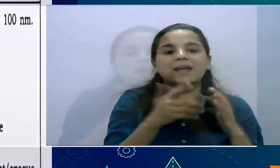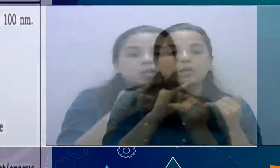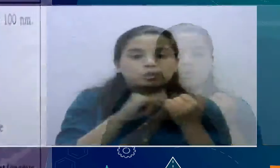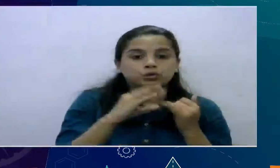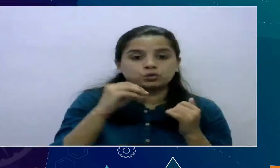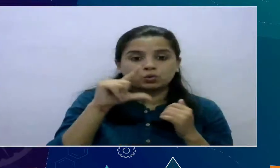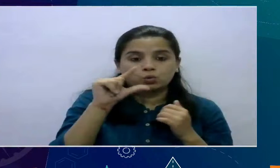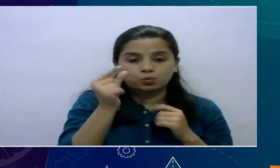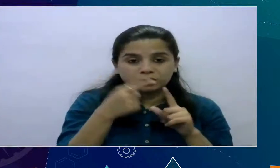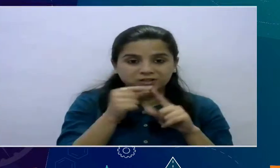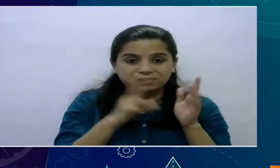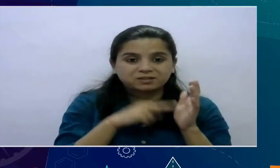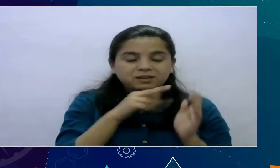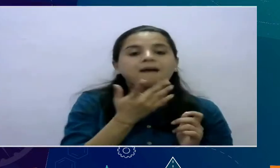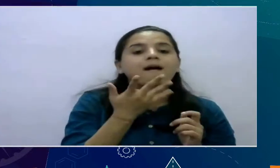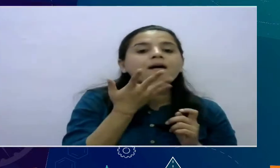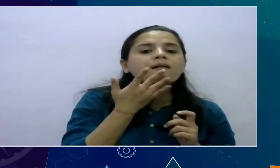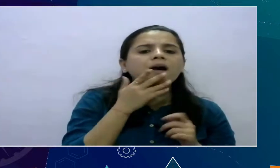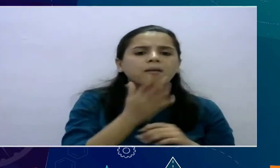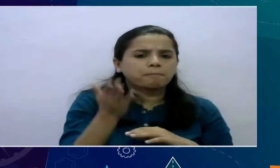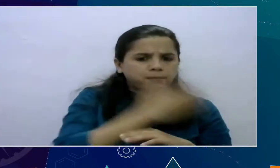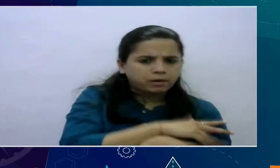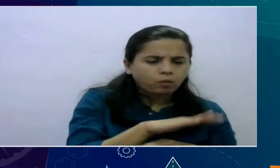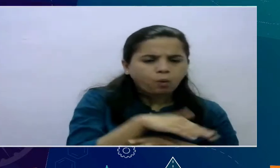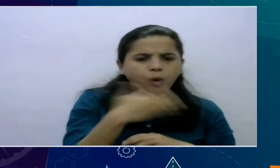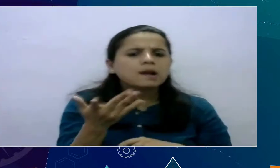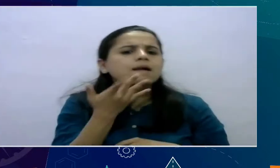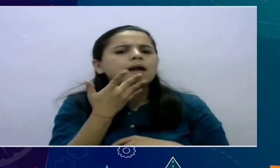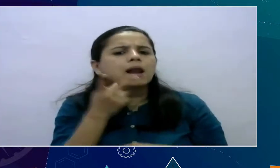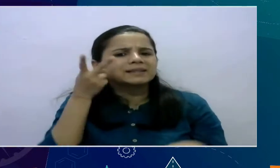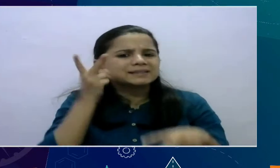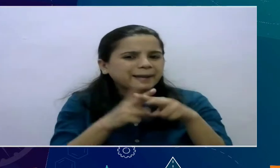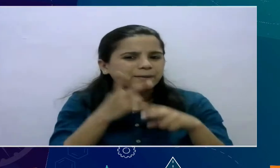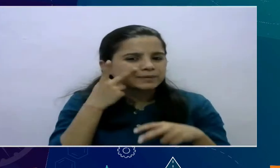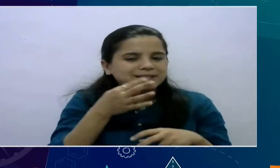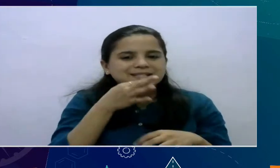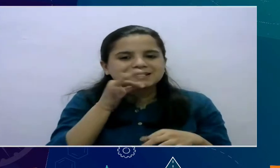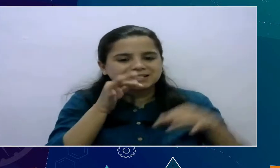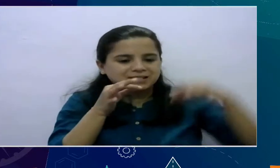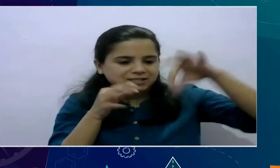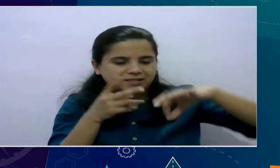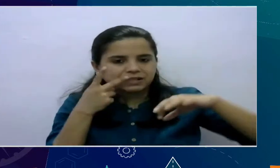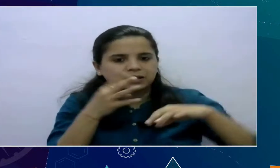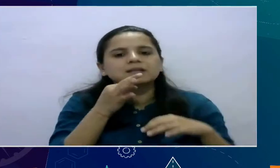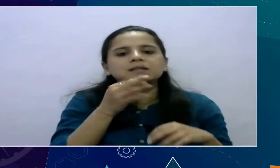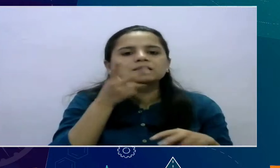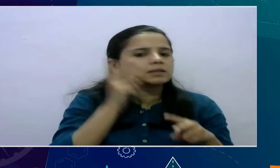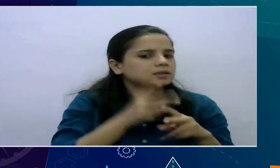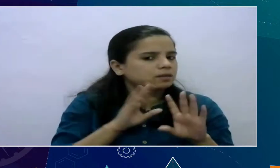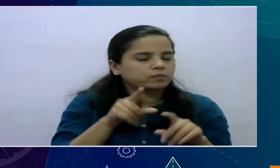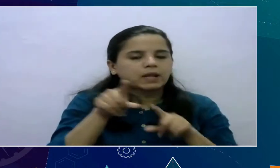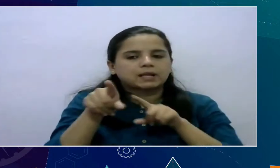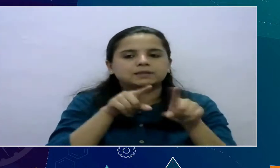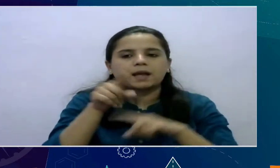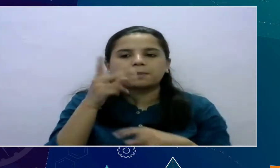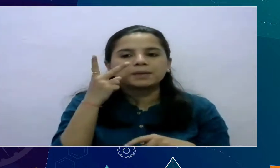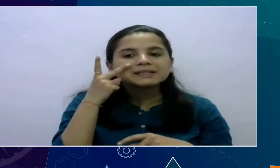the color before and after is absolutely the same. Now, what happens in this case, if you see